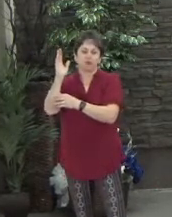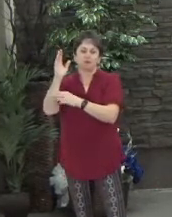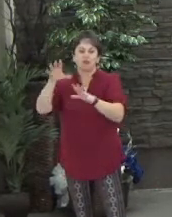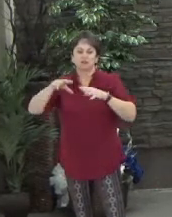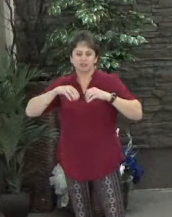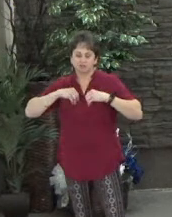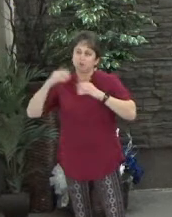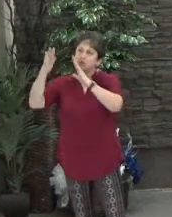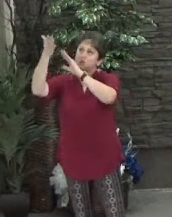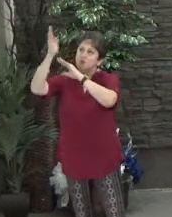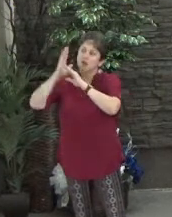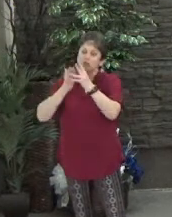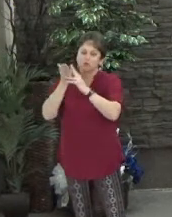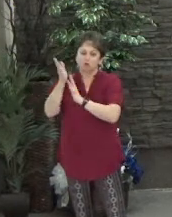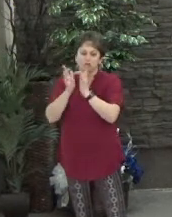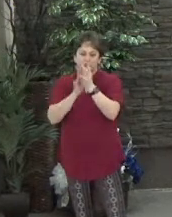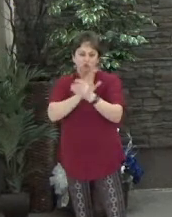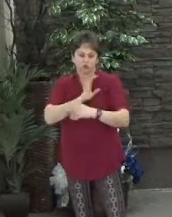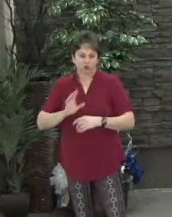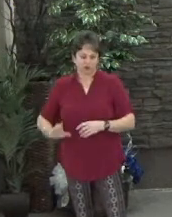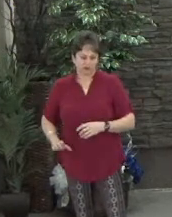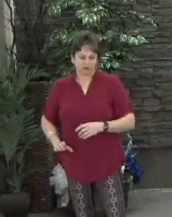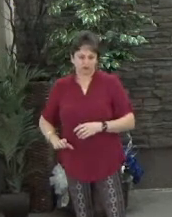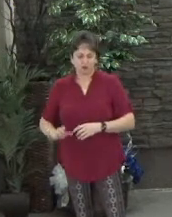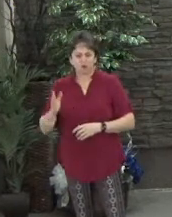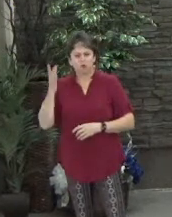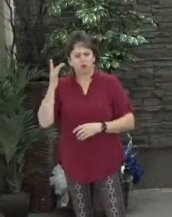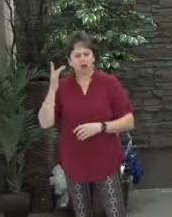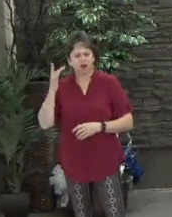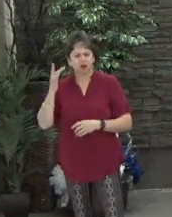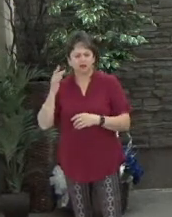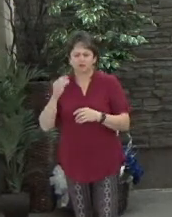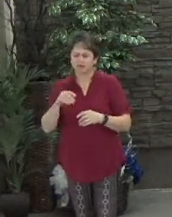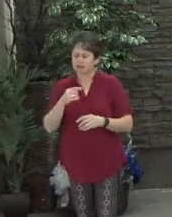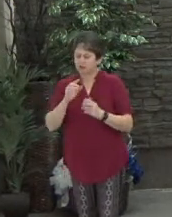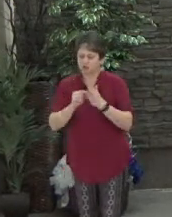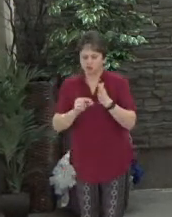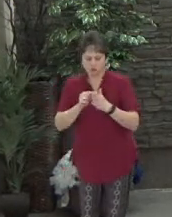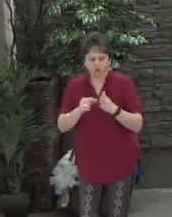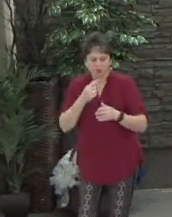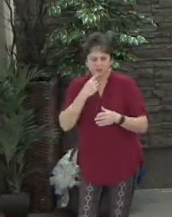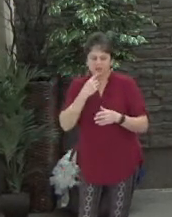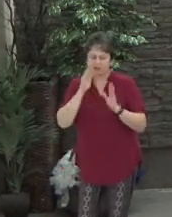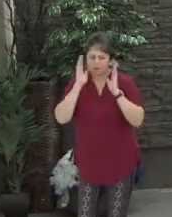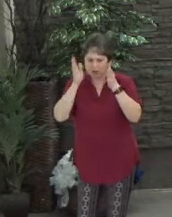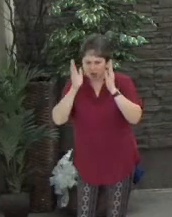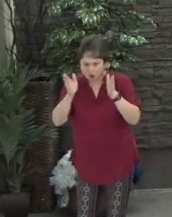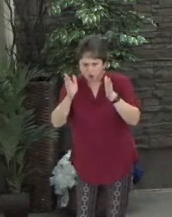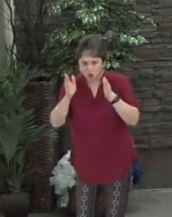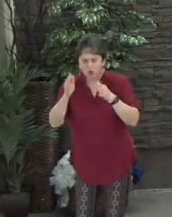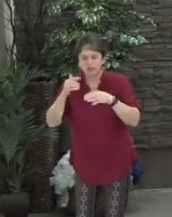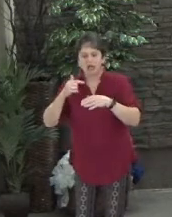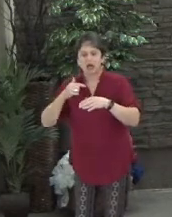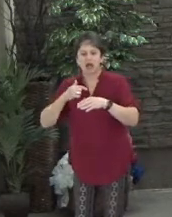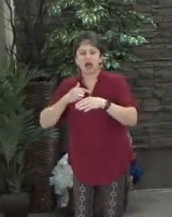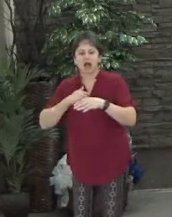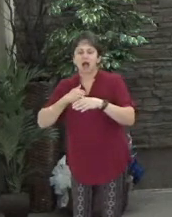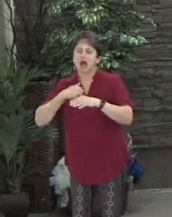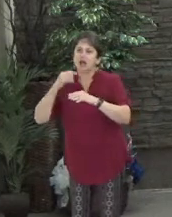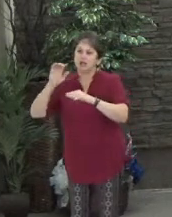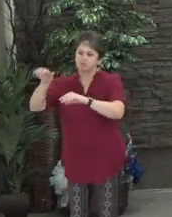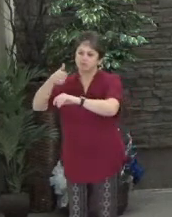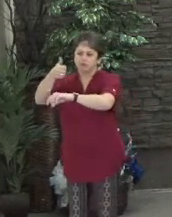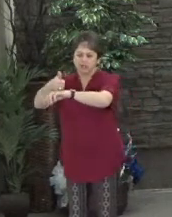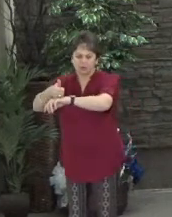acceptable to God through Jesus Christ. For it stands in Scripture, behold, I am laying in Zion a